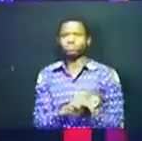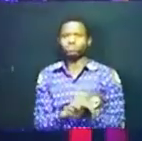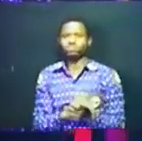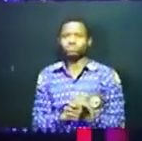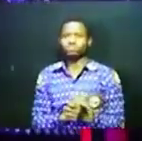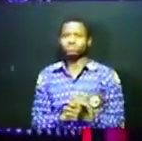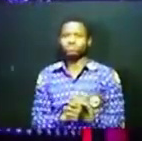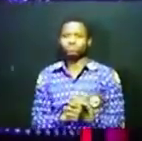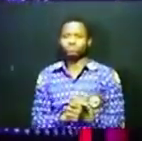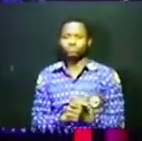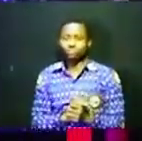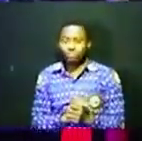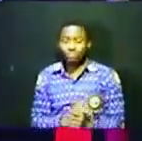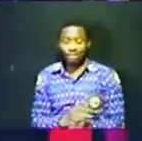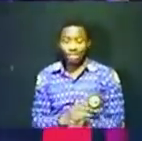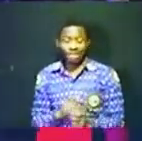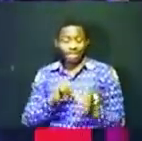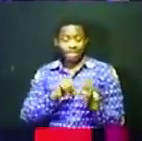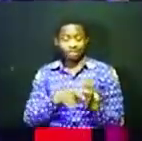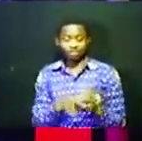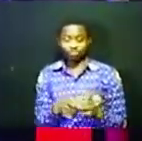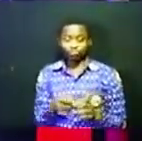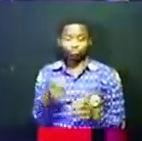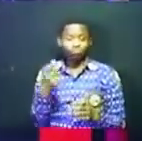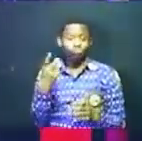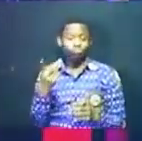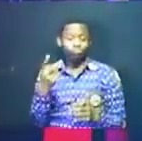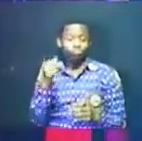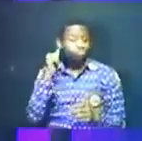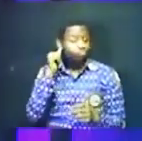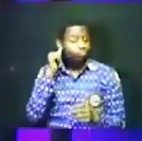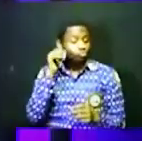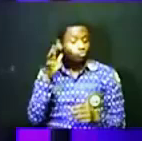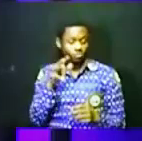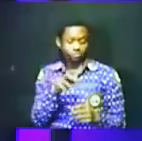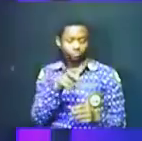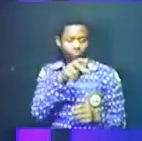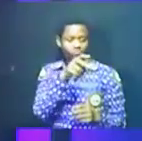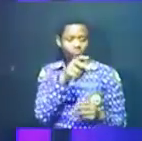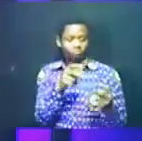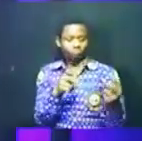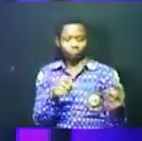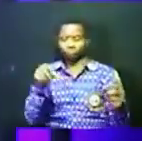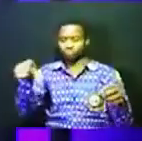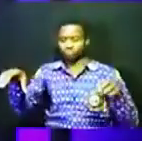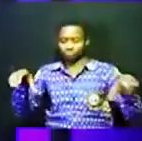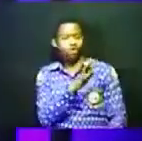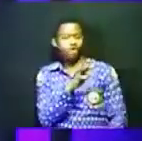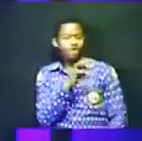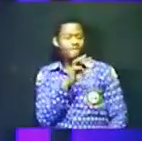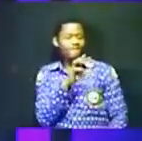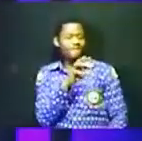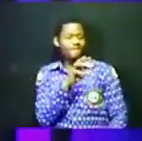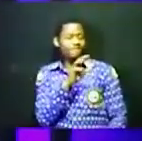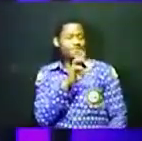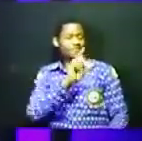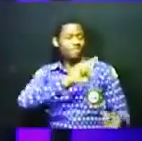Three friends of one went to the husband's house offering themselves